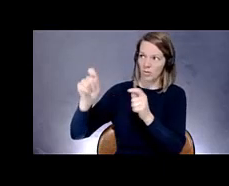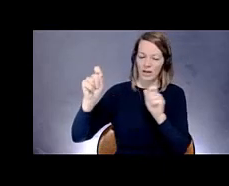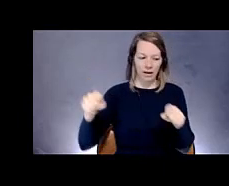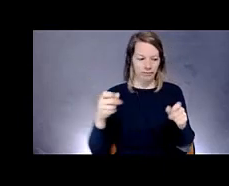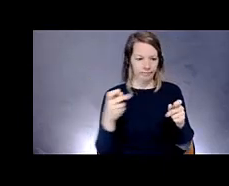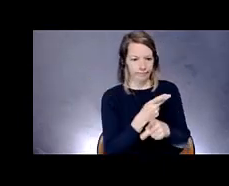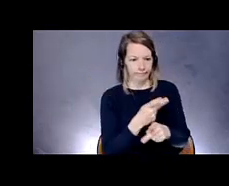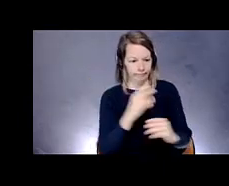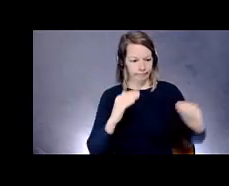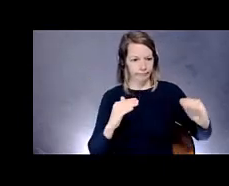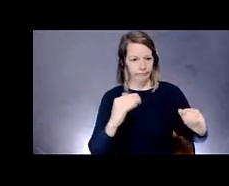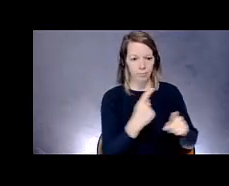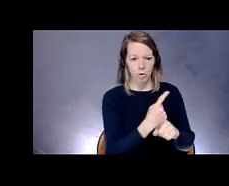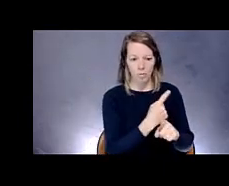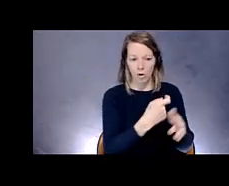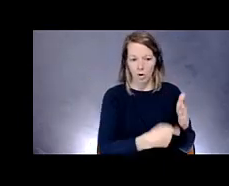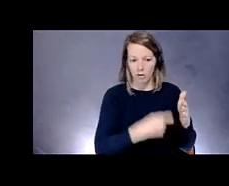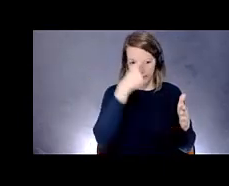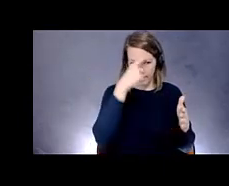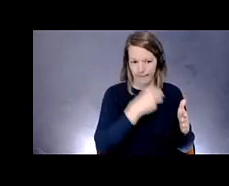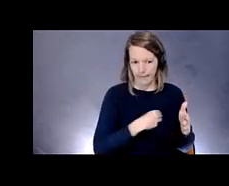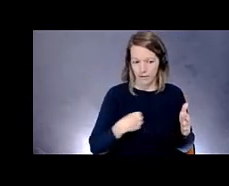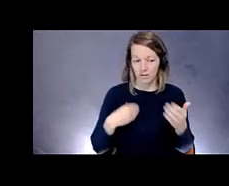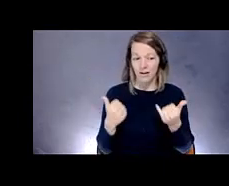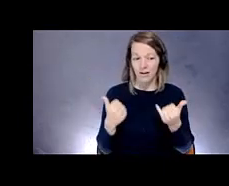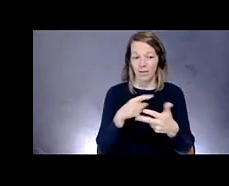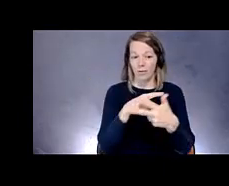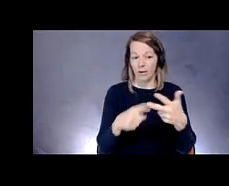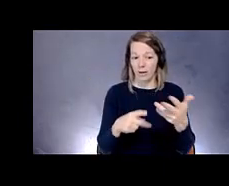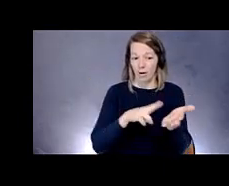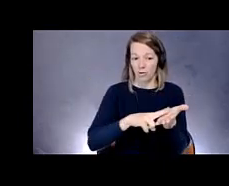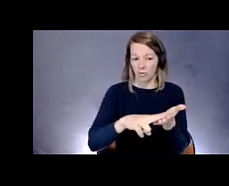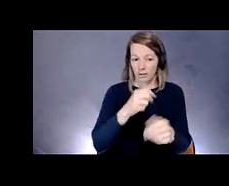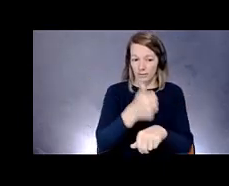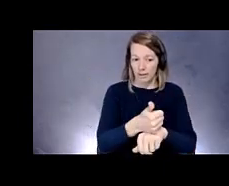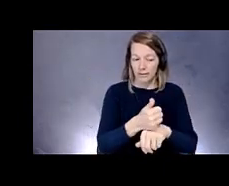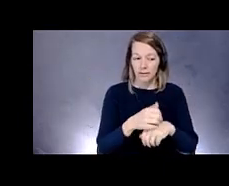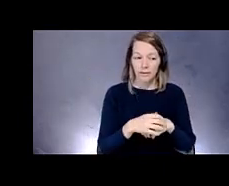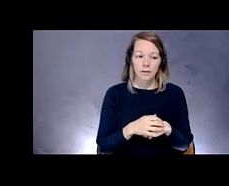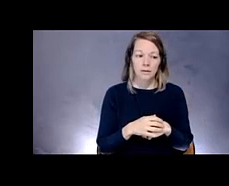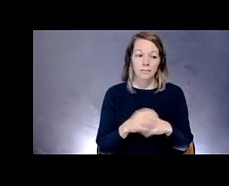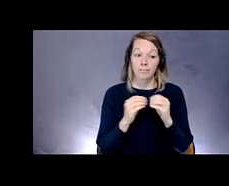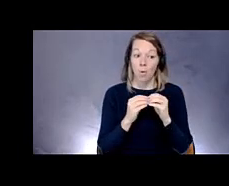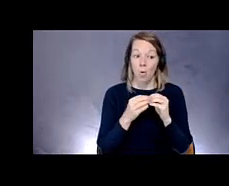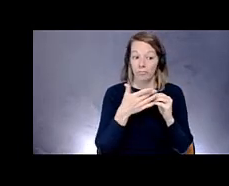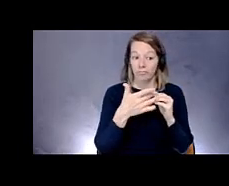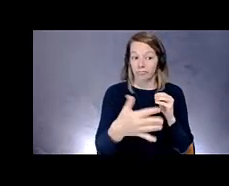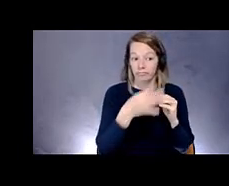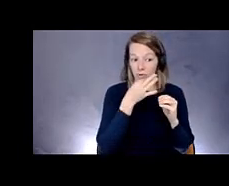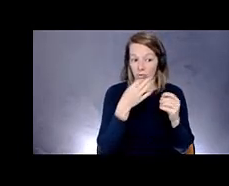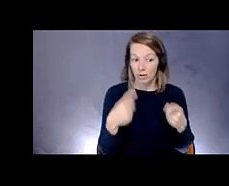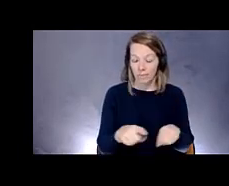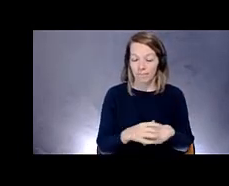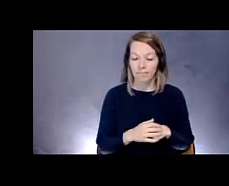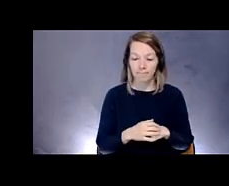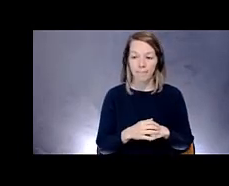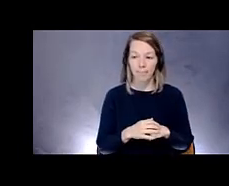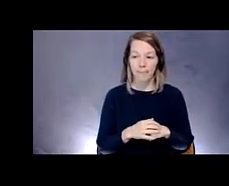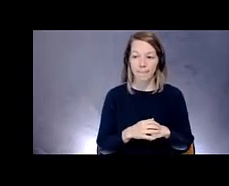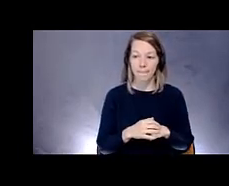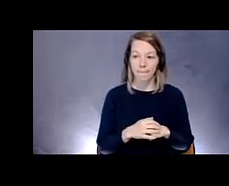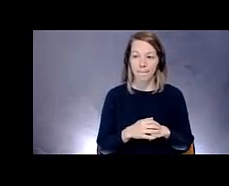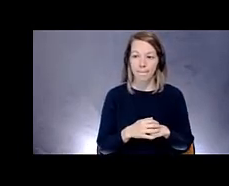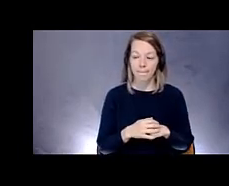clinical outcomes. We currently have 3 contracts in place, and with more to come. Next slide,